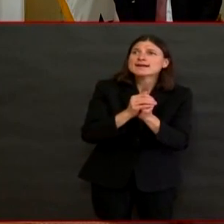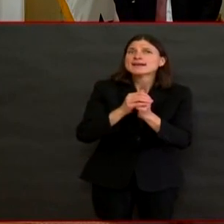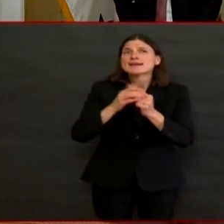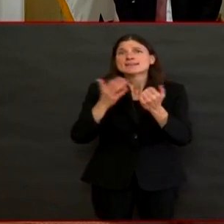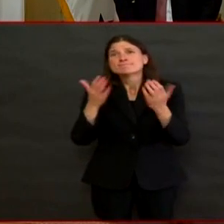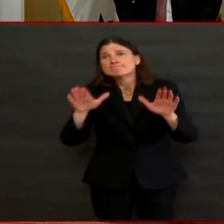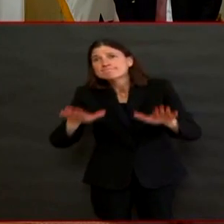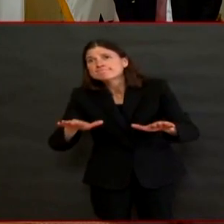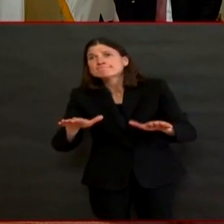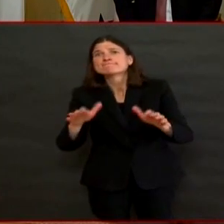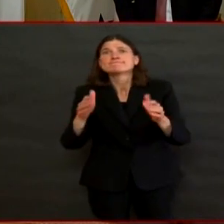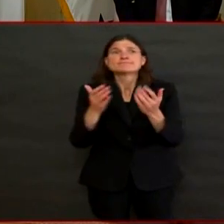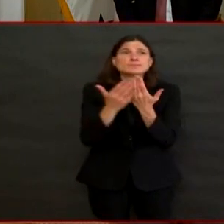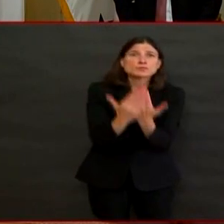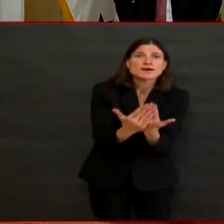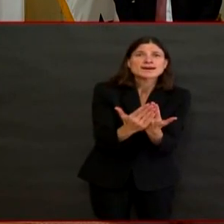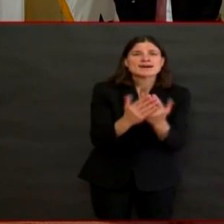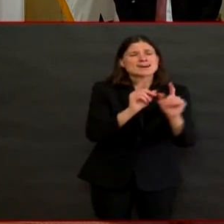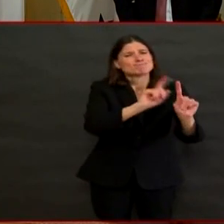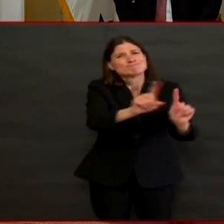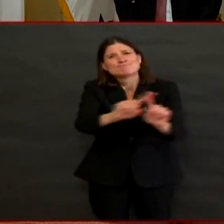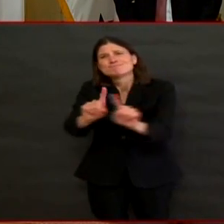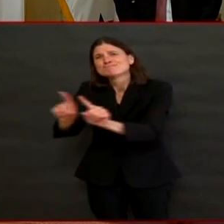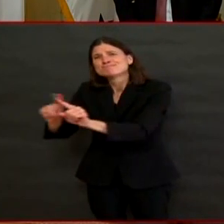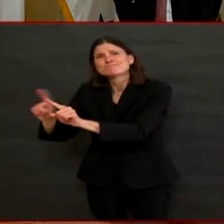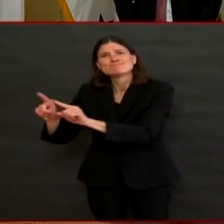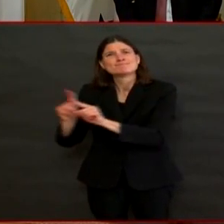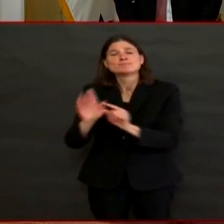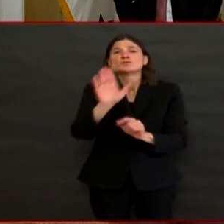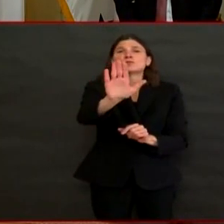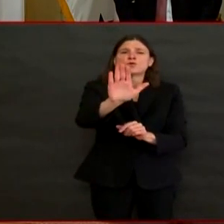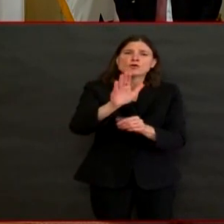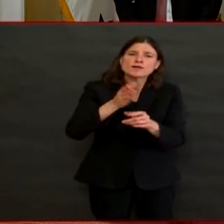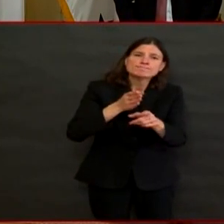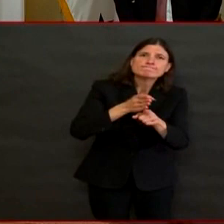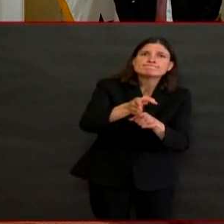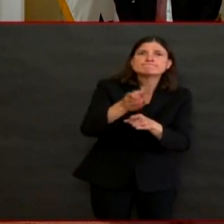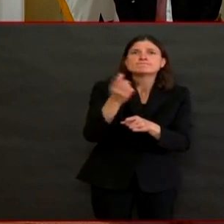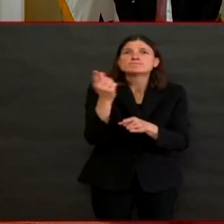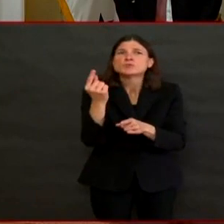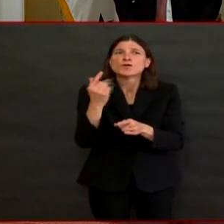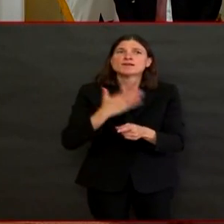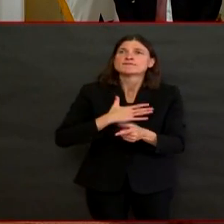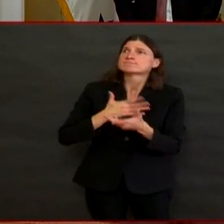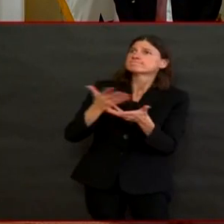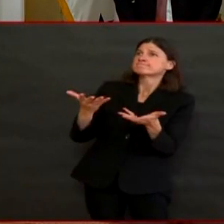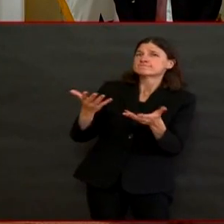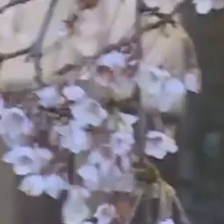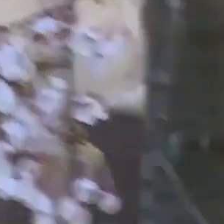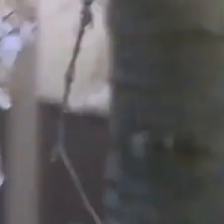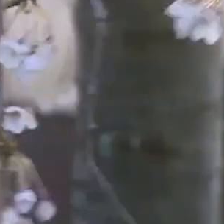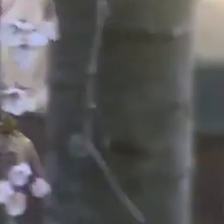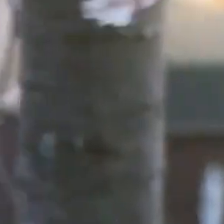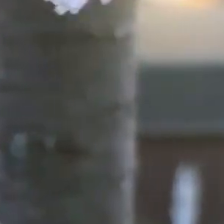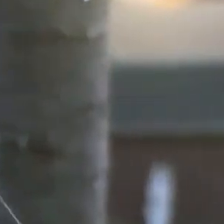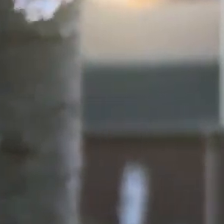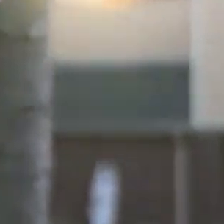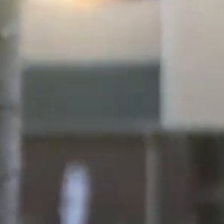find hope in your faith and in your faith communities, but do it in a safe way.